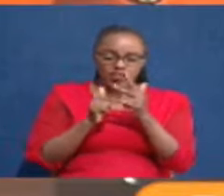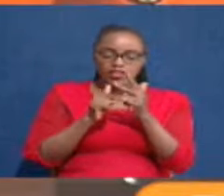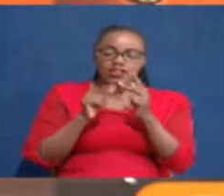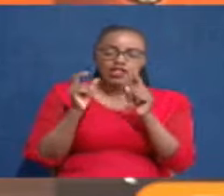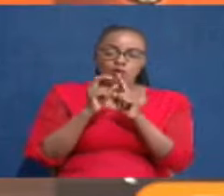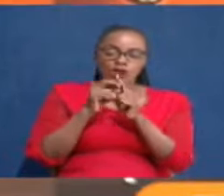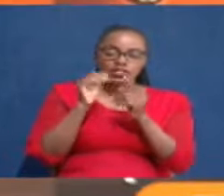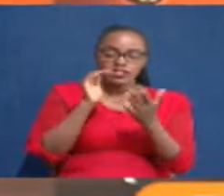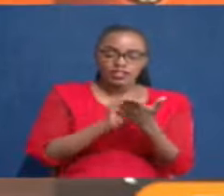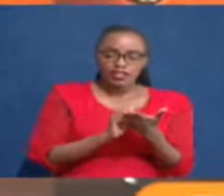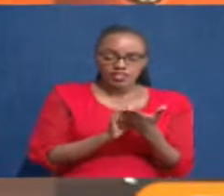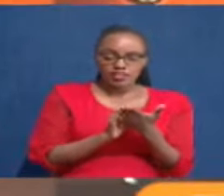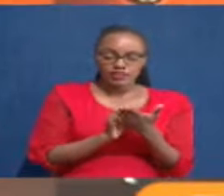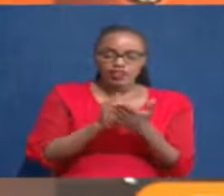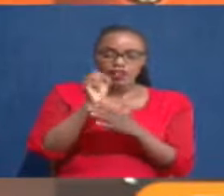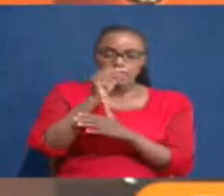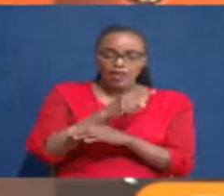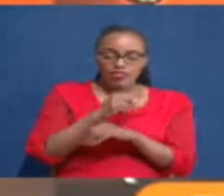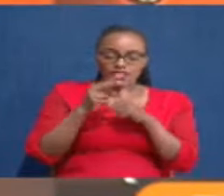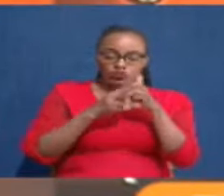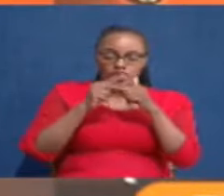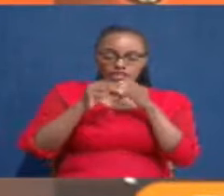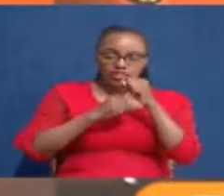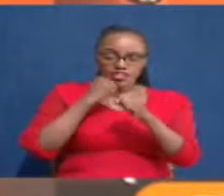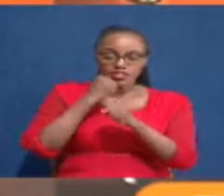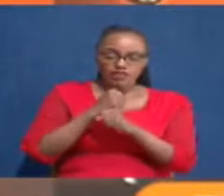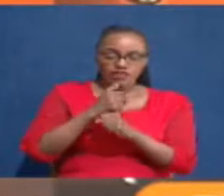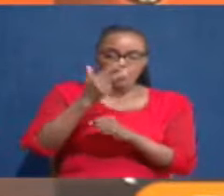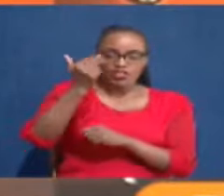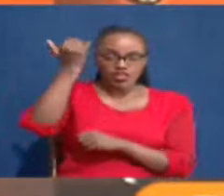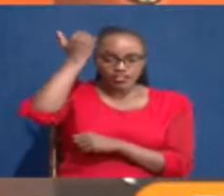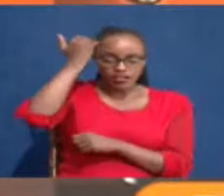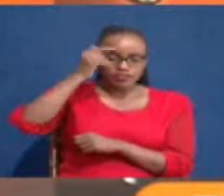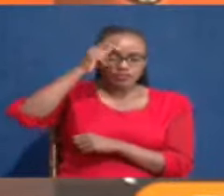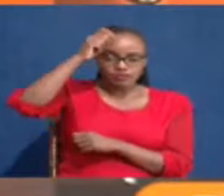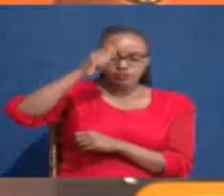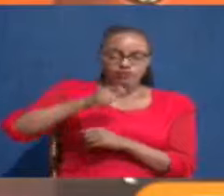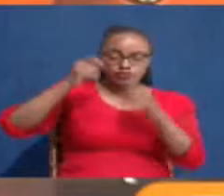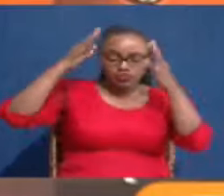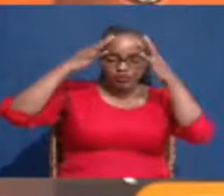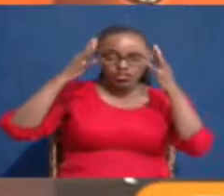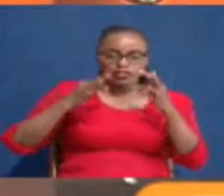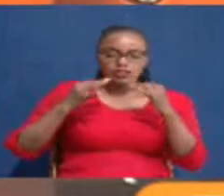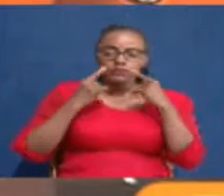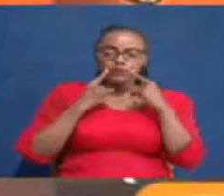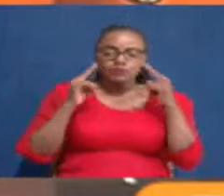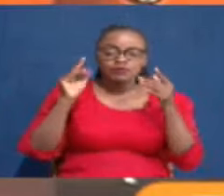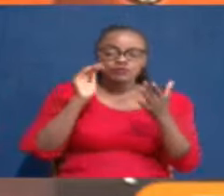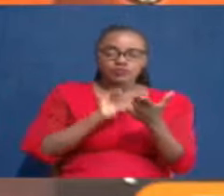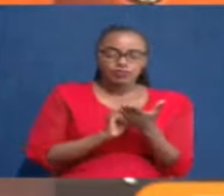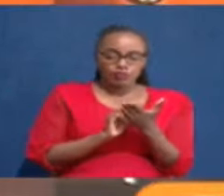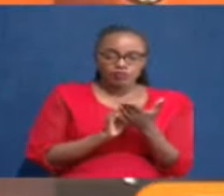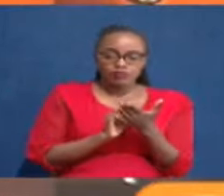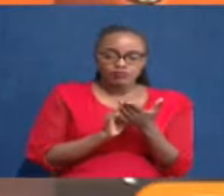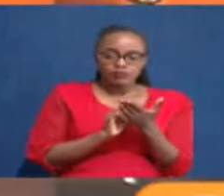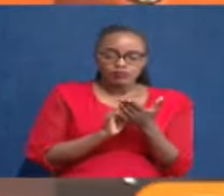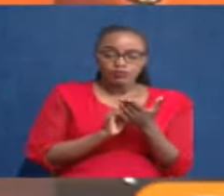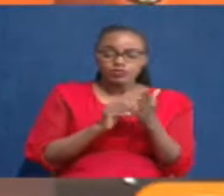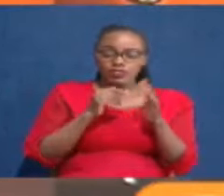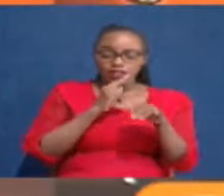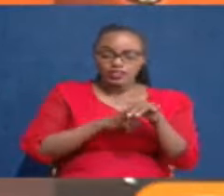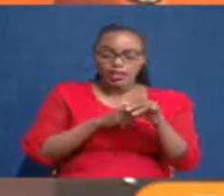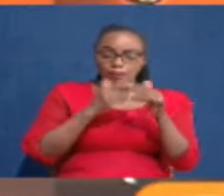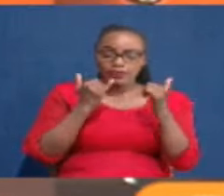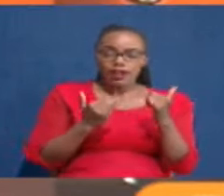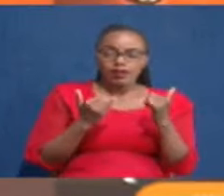again. In July this year, a three-judge bench was to make that declaration once again. This time